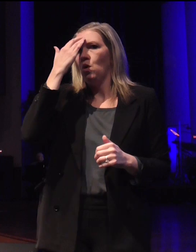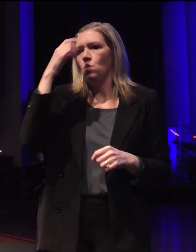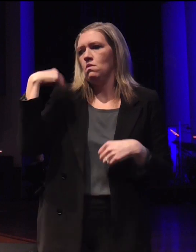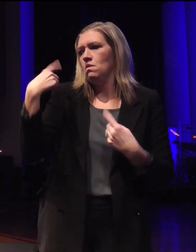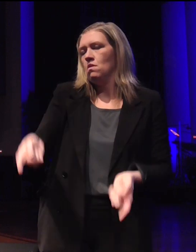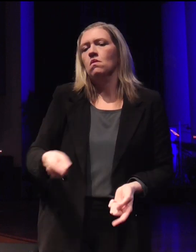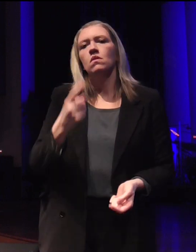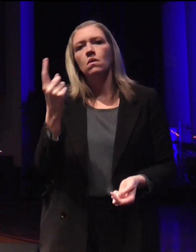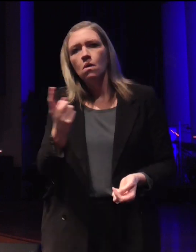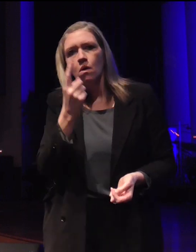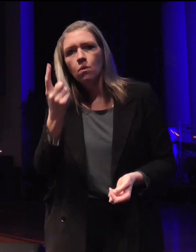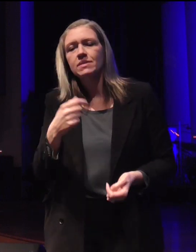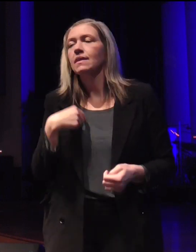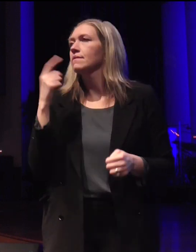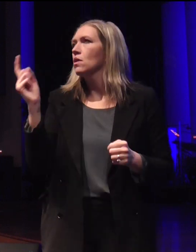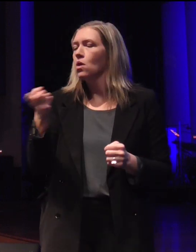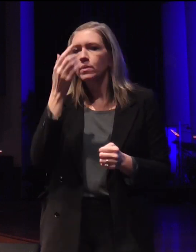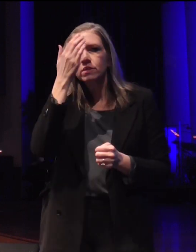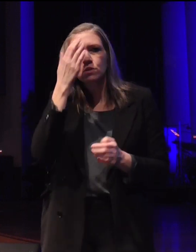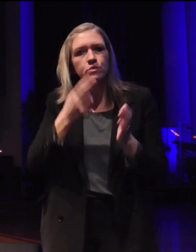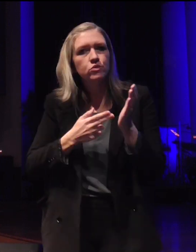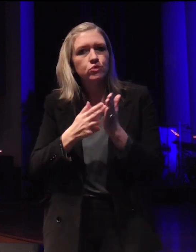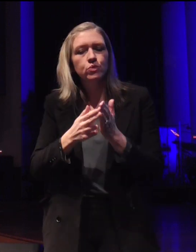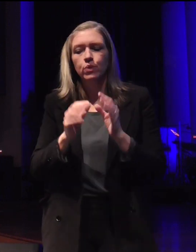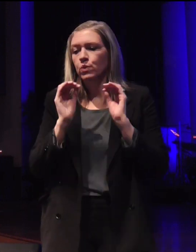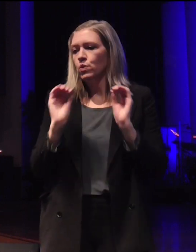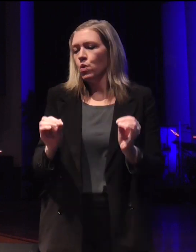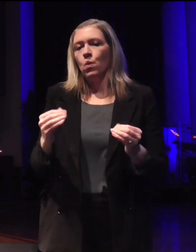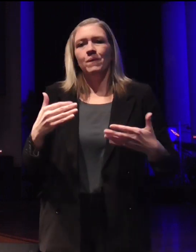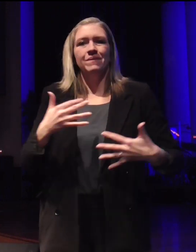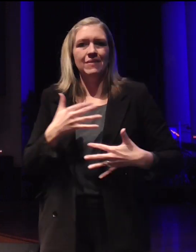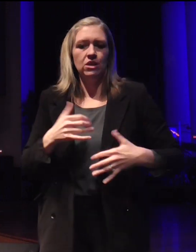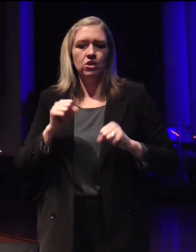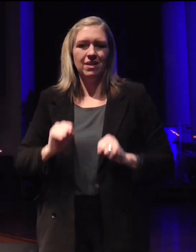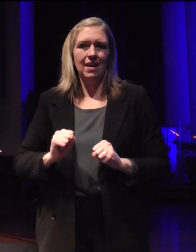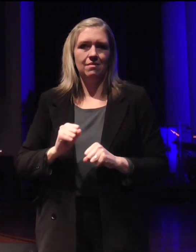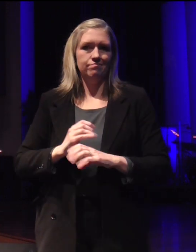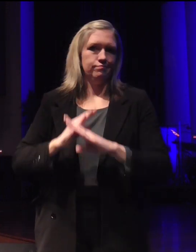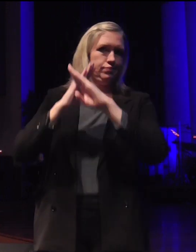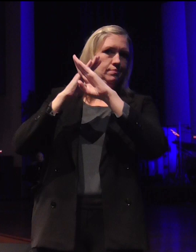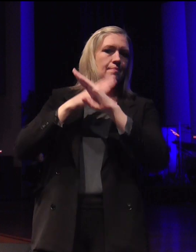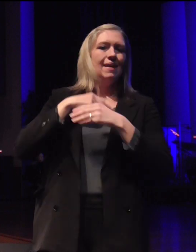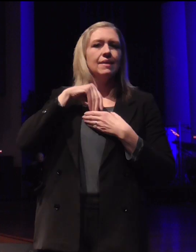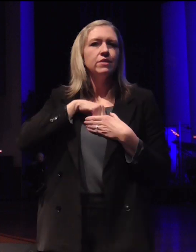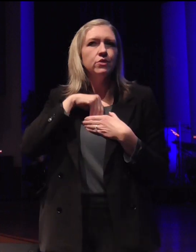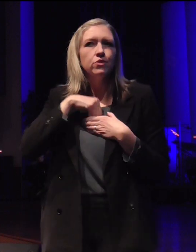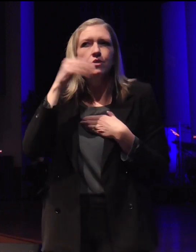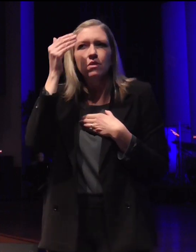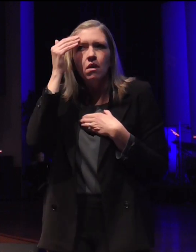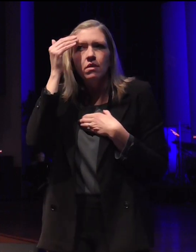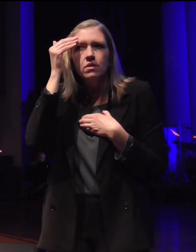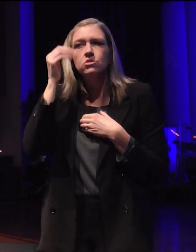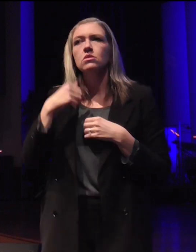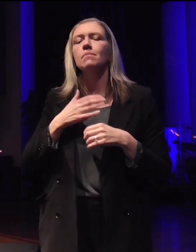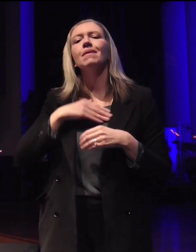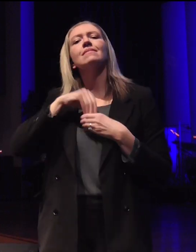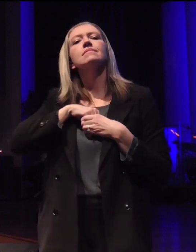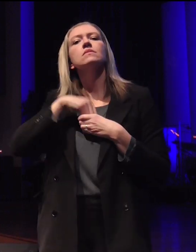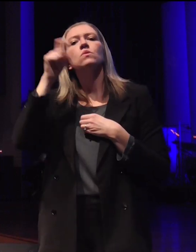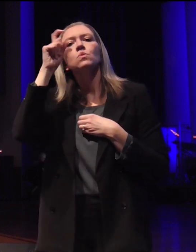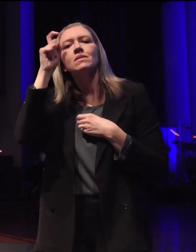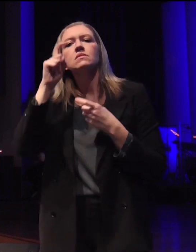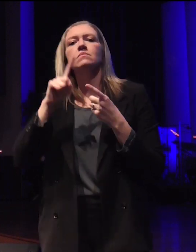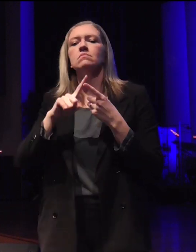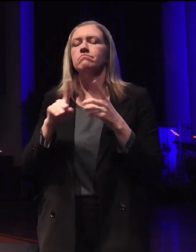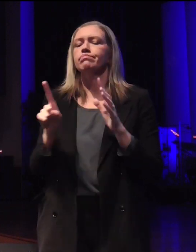have always known the truth, and no fear can keep my inner knowledge from me. My wisdom from within comes forth into